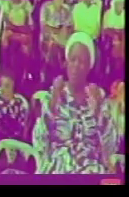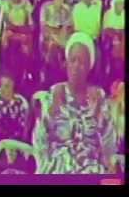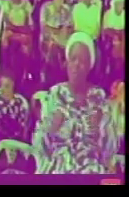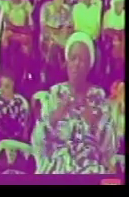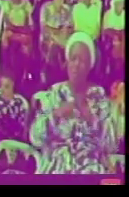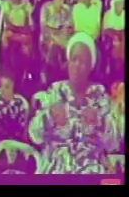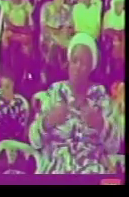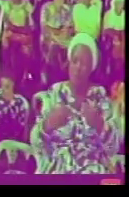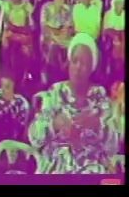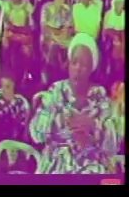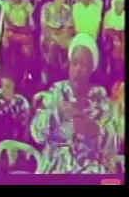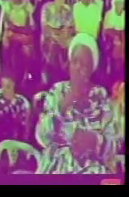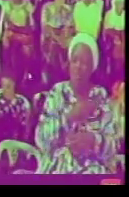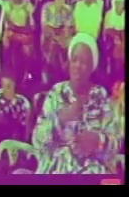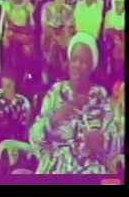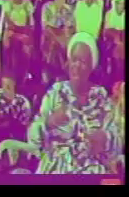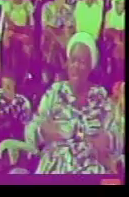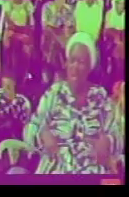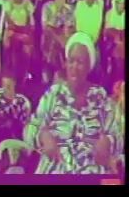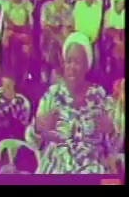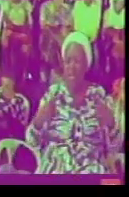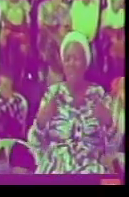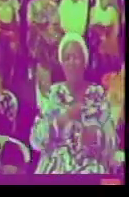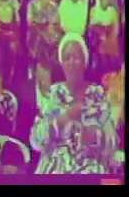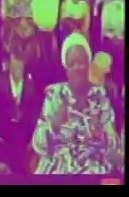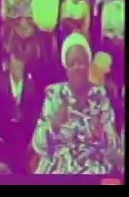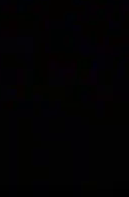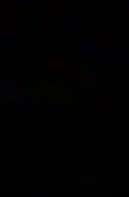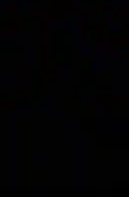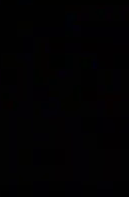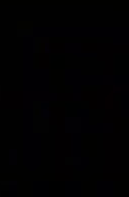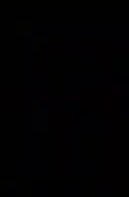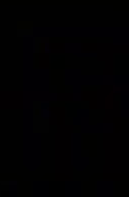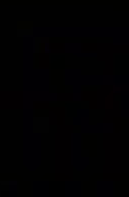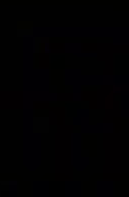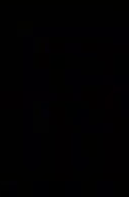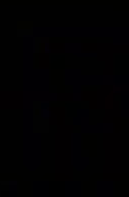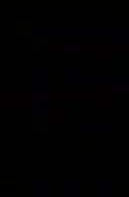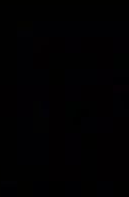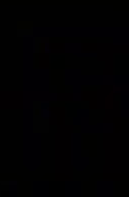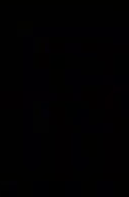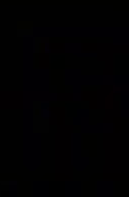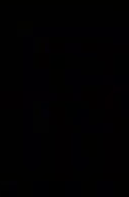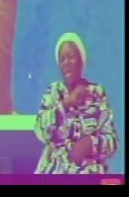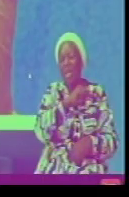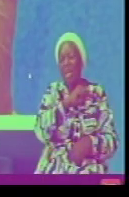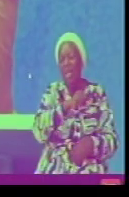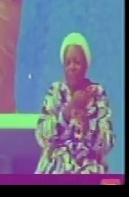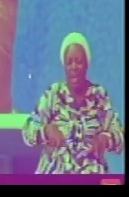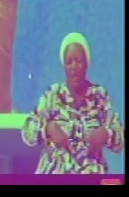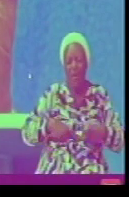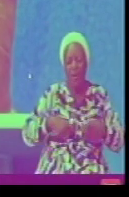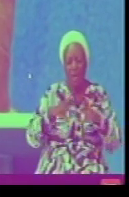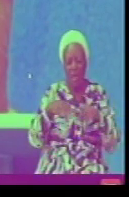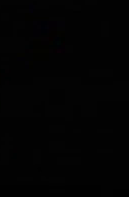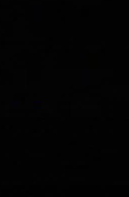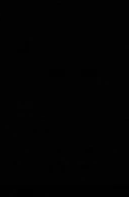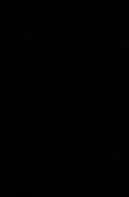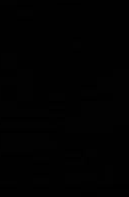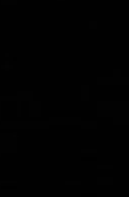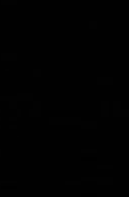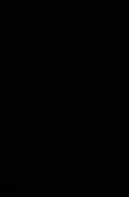pray the power to go out and live a different life, a